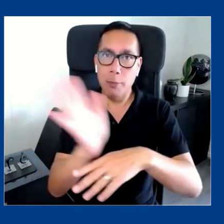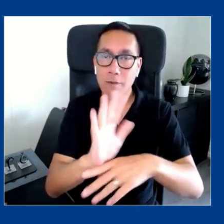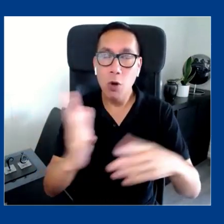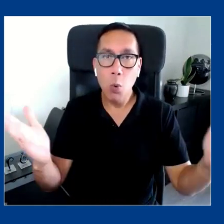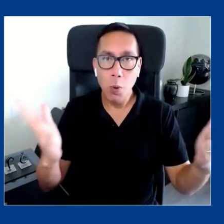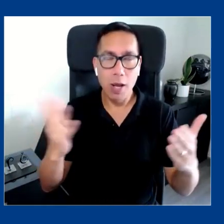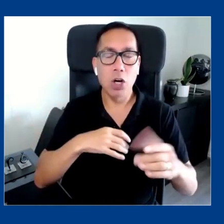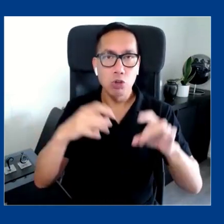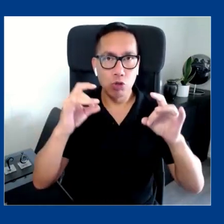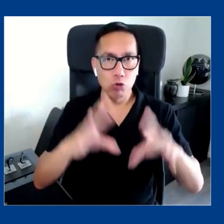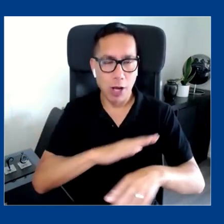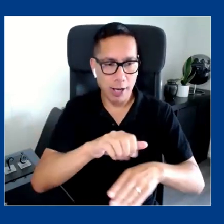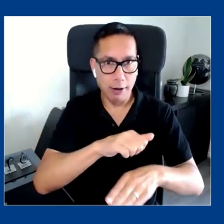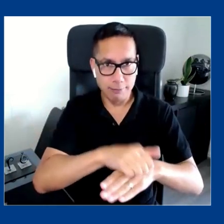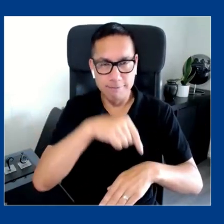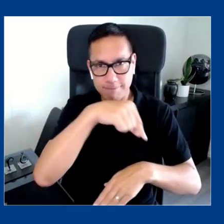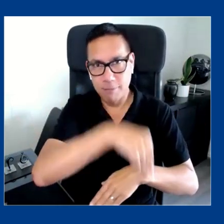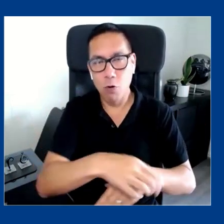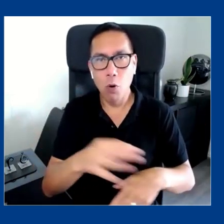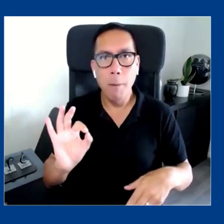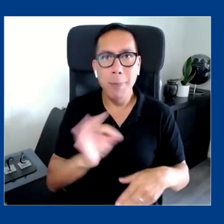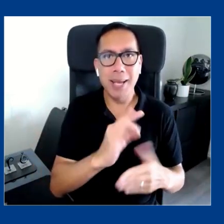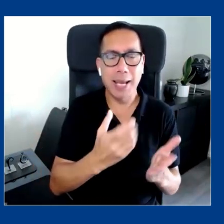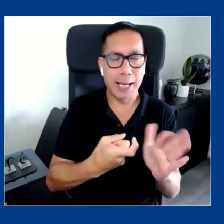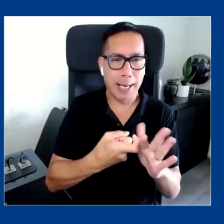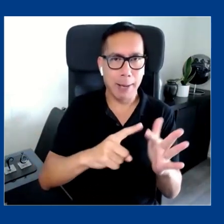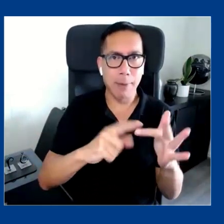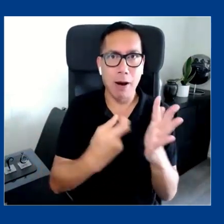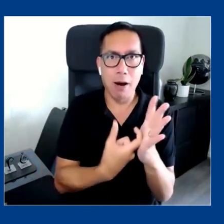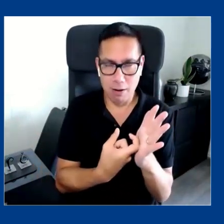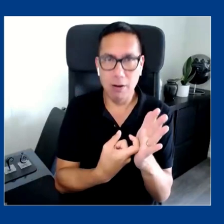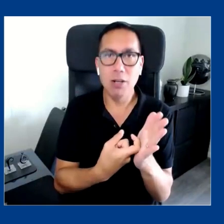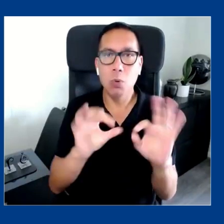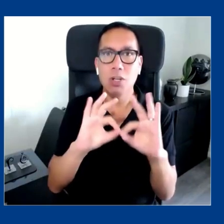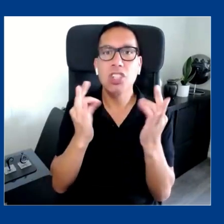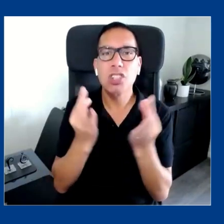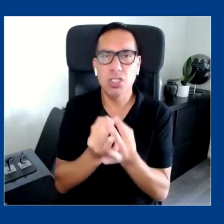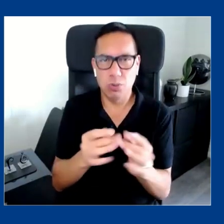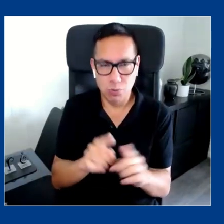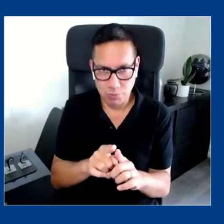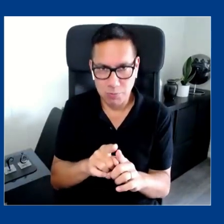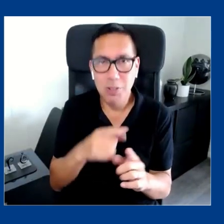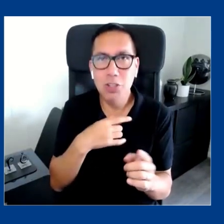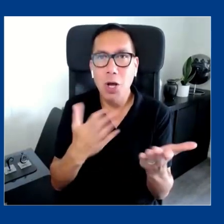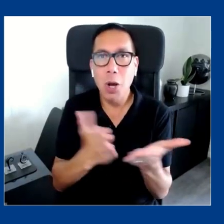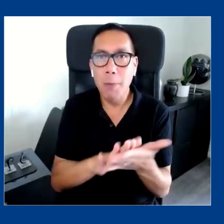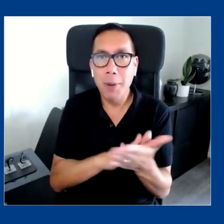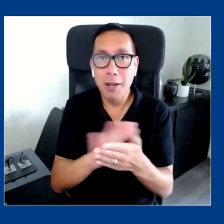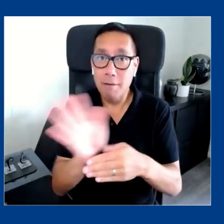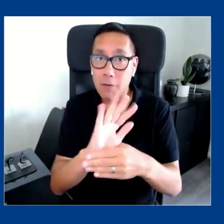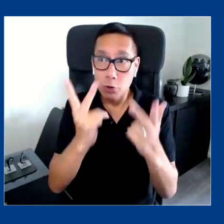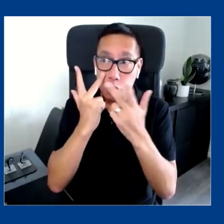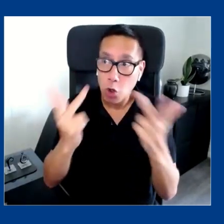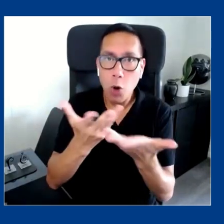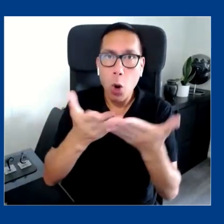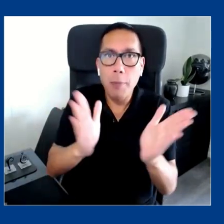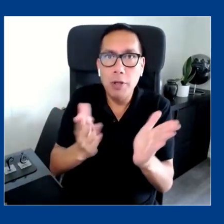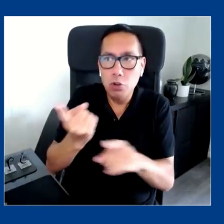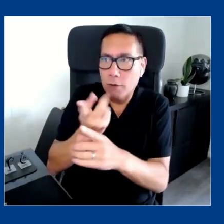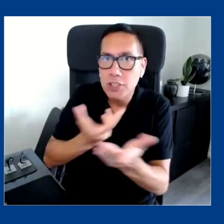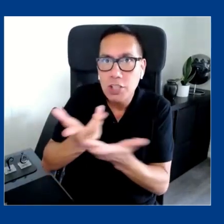associations. All such screenings contribute to opening up conversations, reflection, and raising awareness of